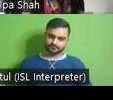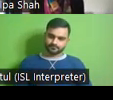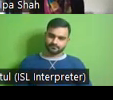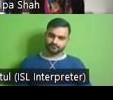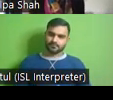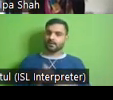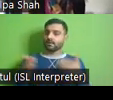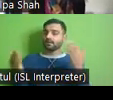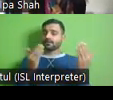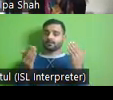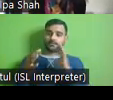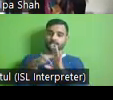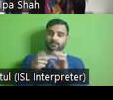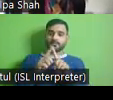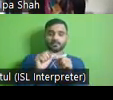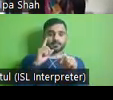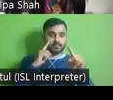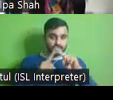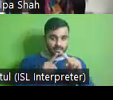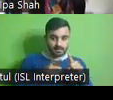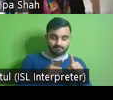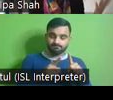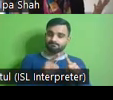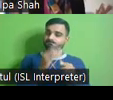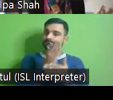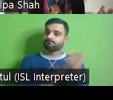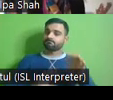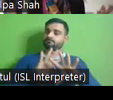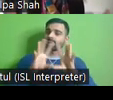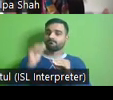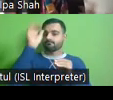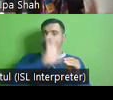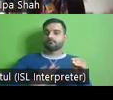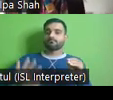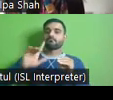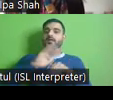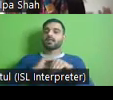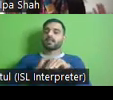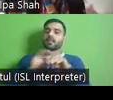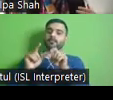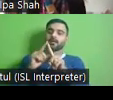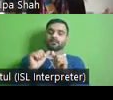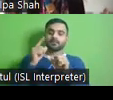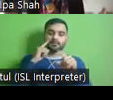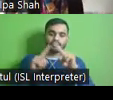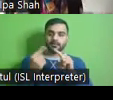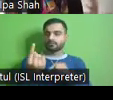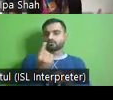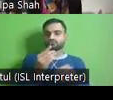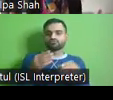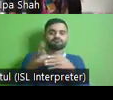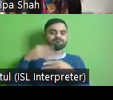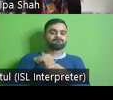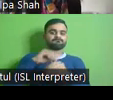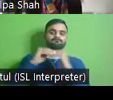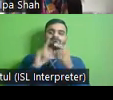Indeed, a comparison with Dalit communities is apt. At an all India level, Dalits and Adivasis are singled out by